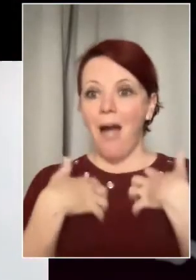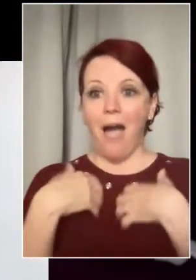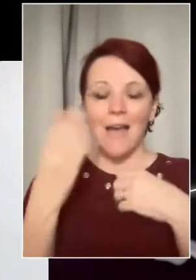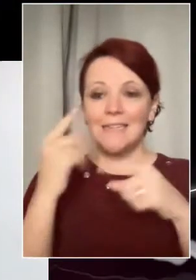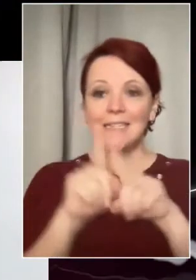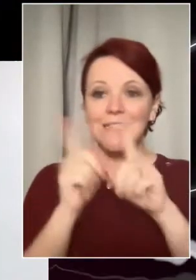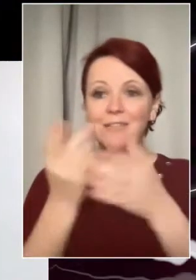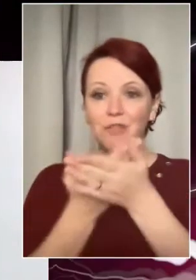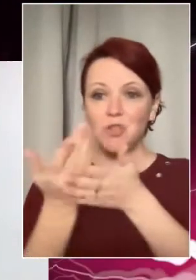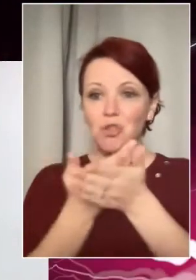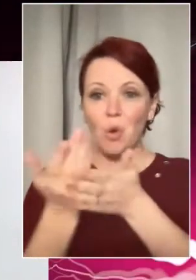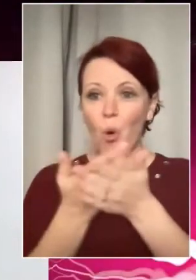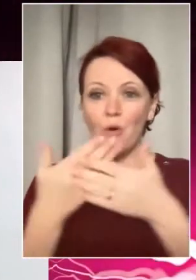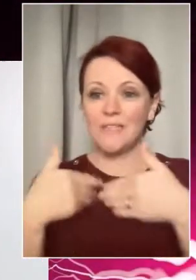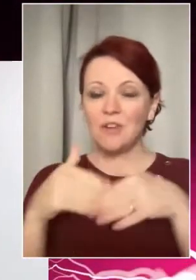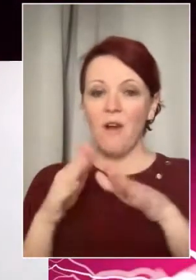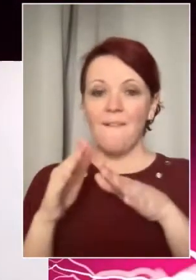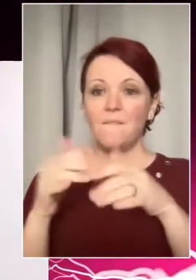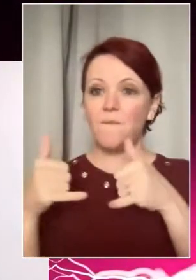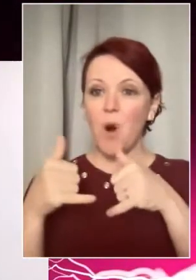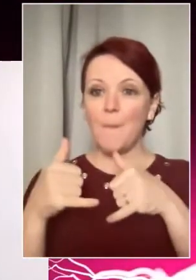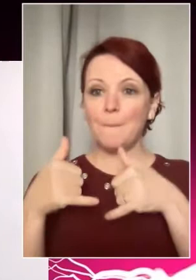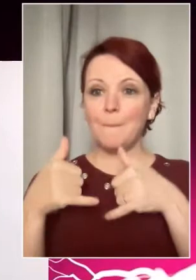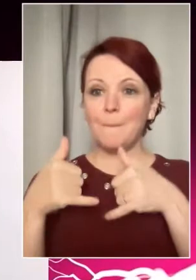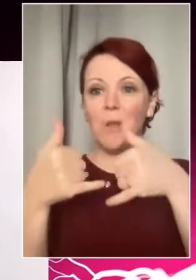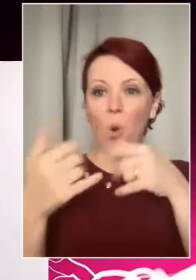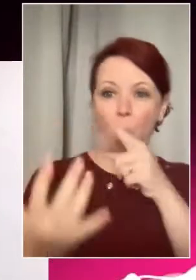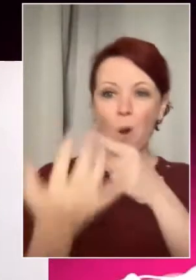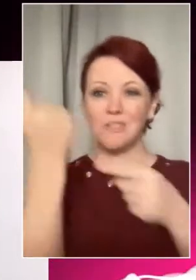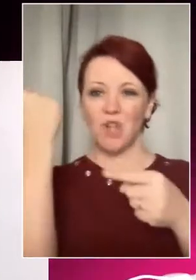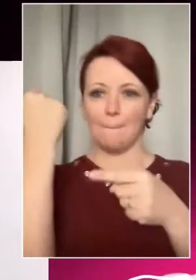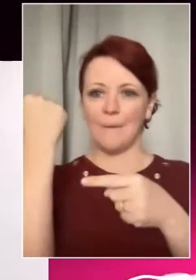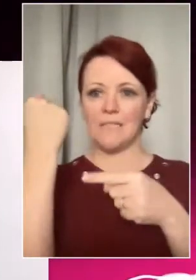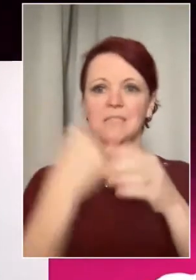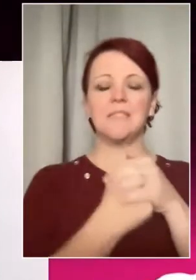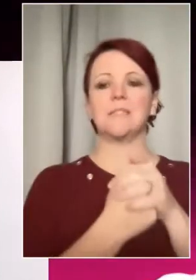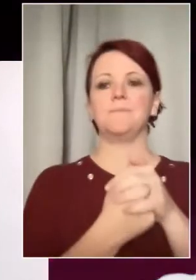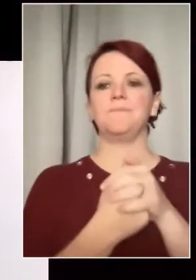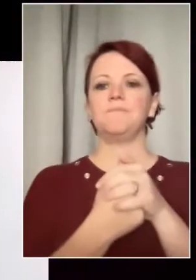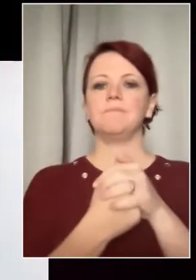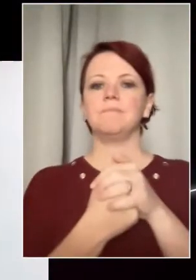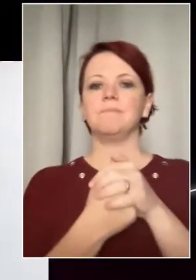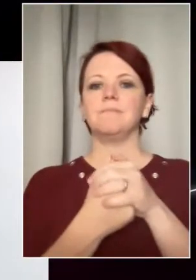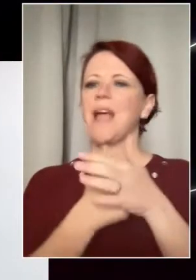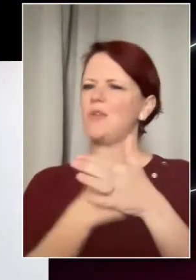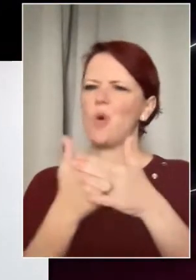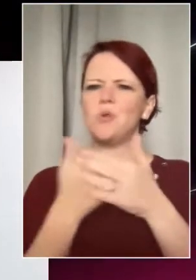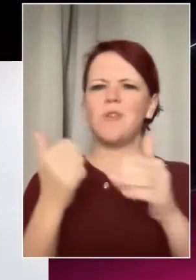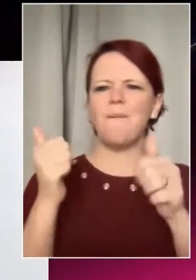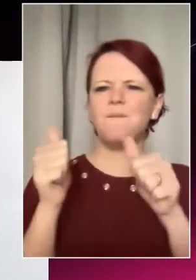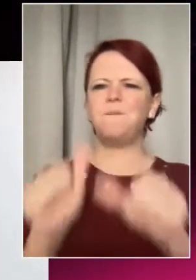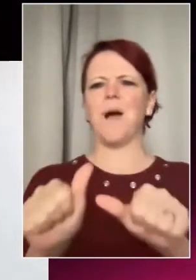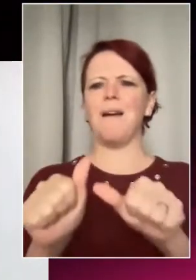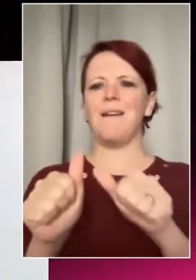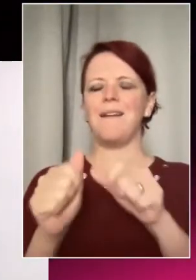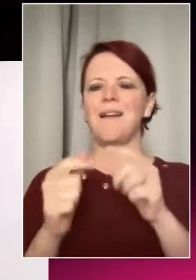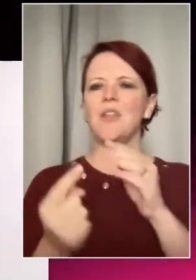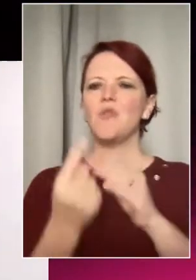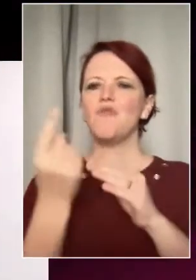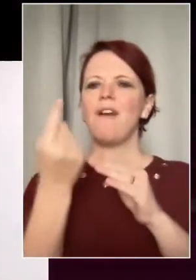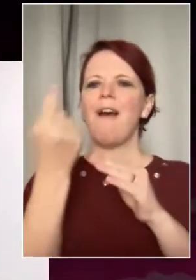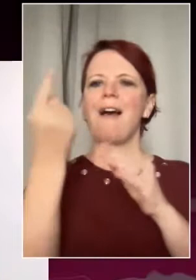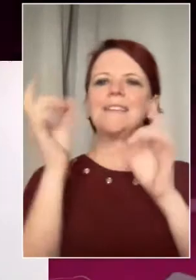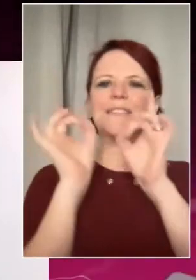lifelong benefits of apprenticeships in their communities. And finally, the finalists in the rising star category all have